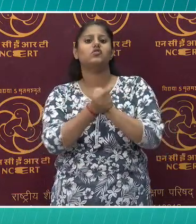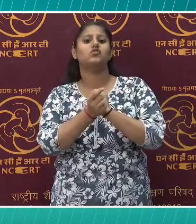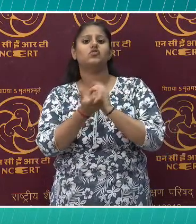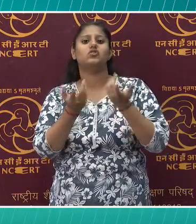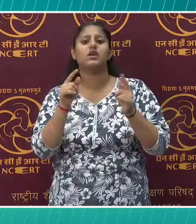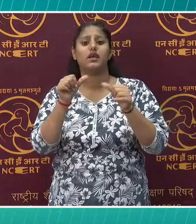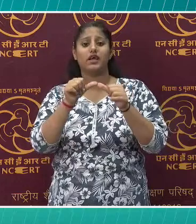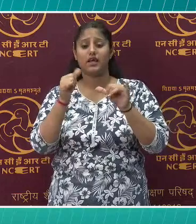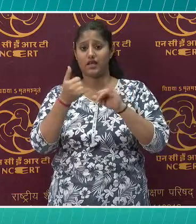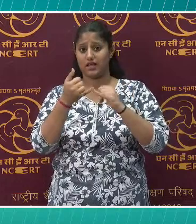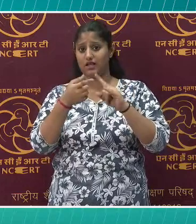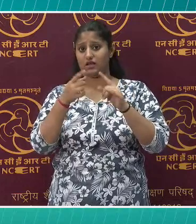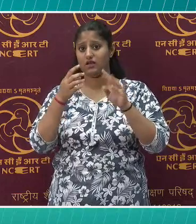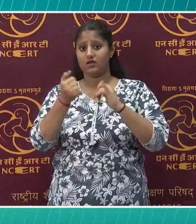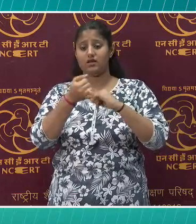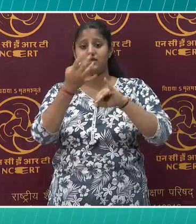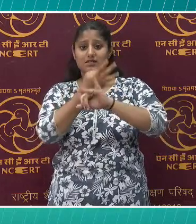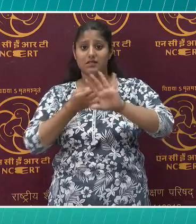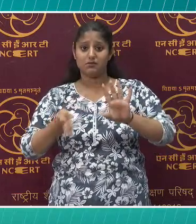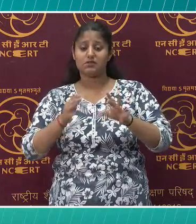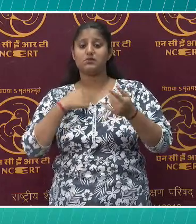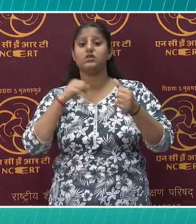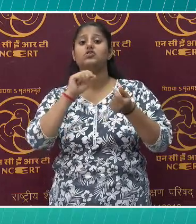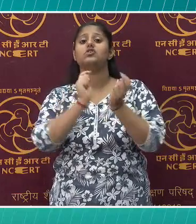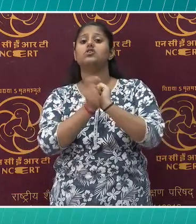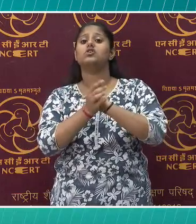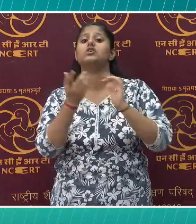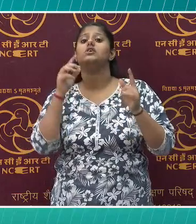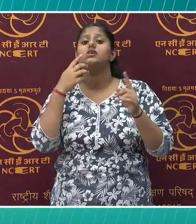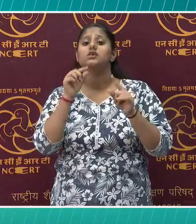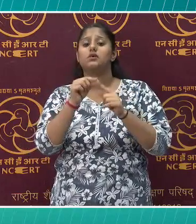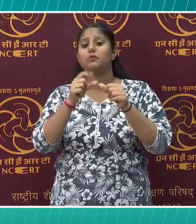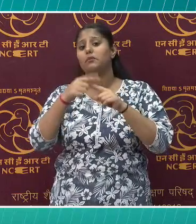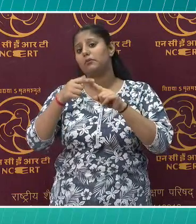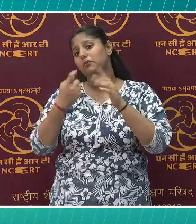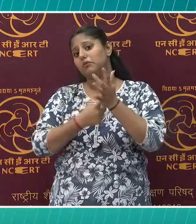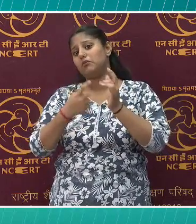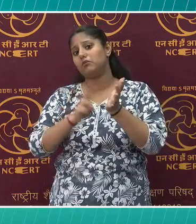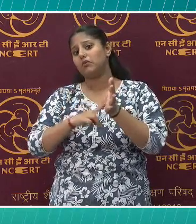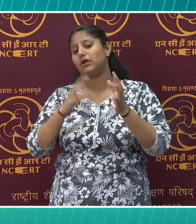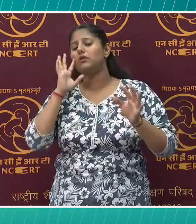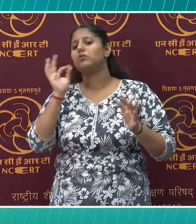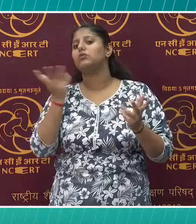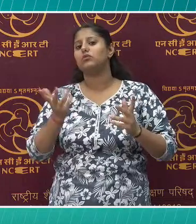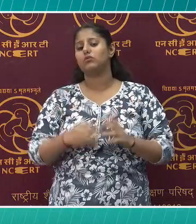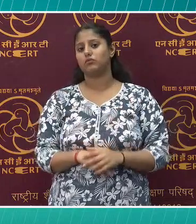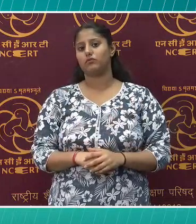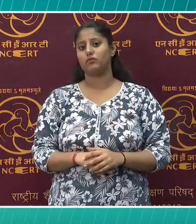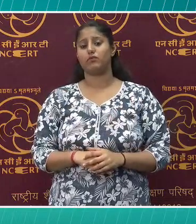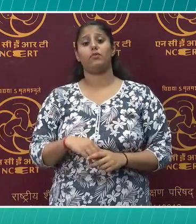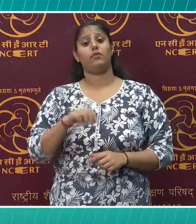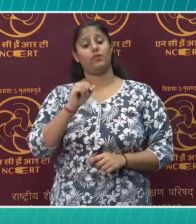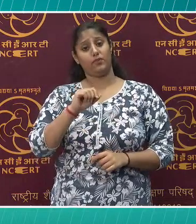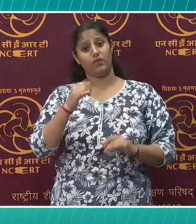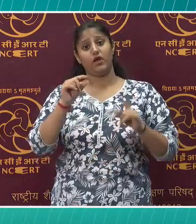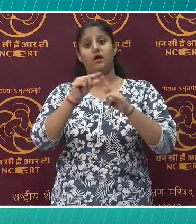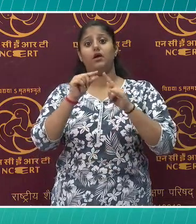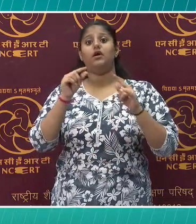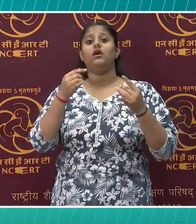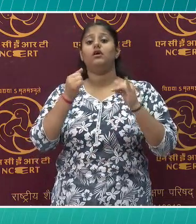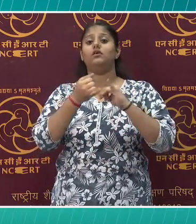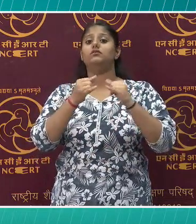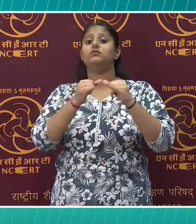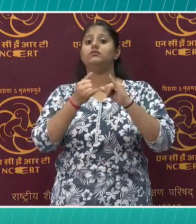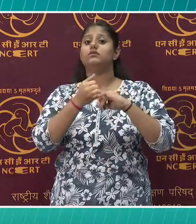assessment patterns? What is the assessment pattern that you would recommend? Yes, the assessment pattern, I will take